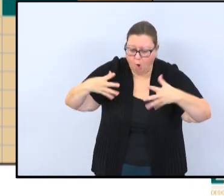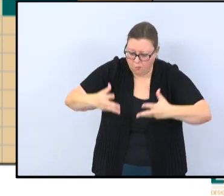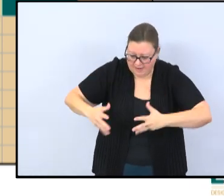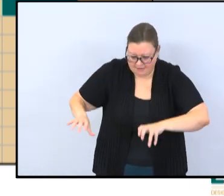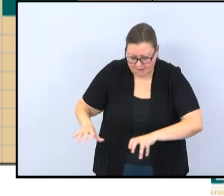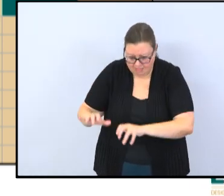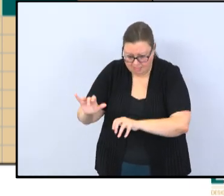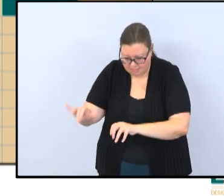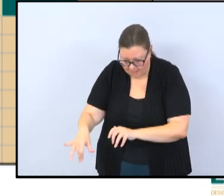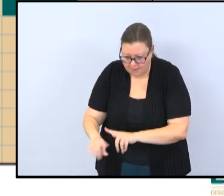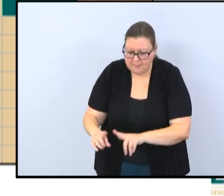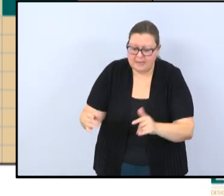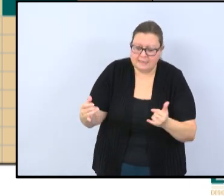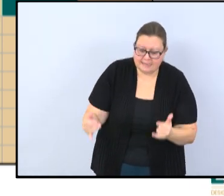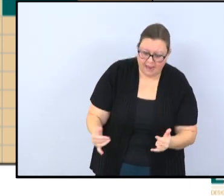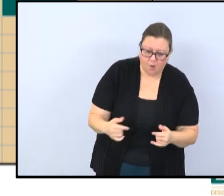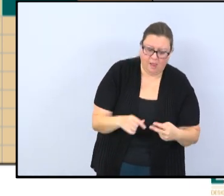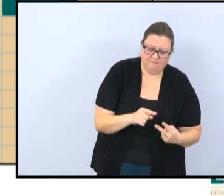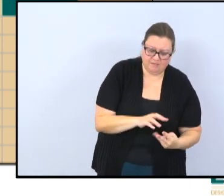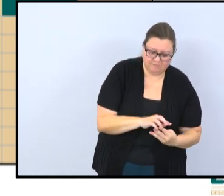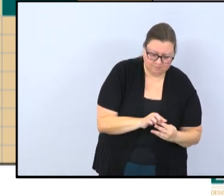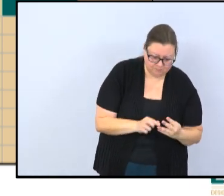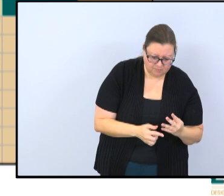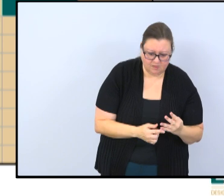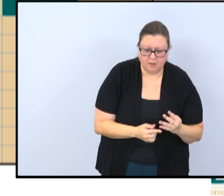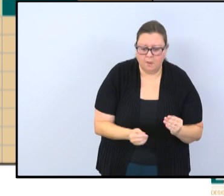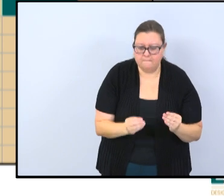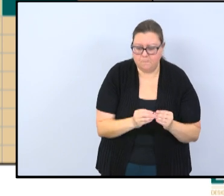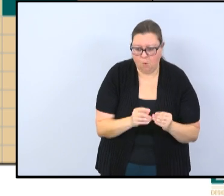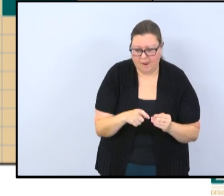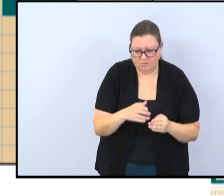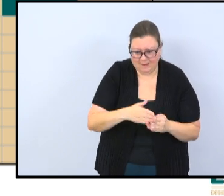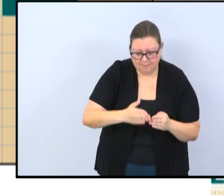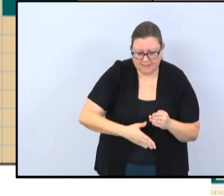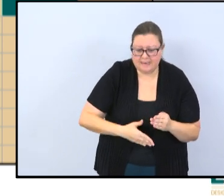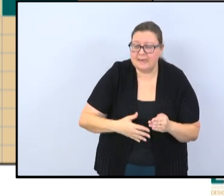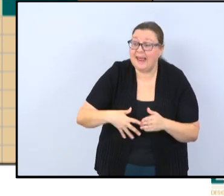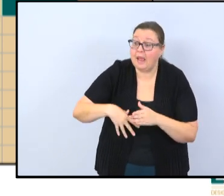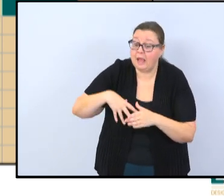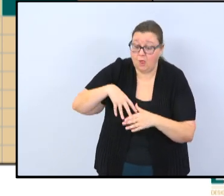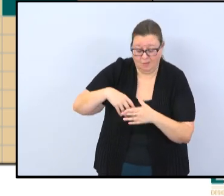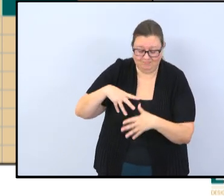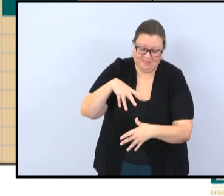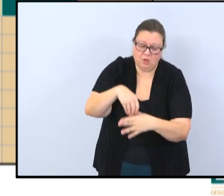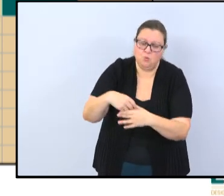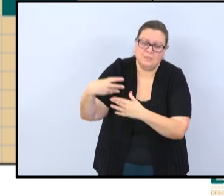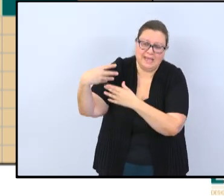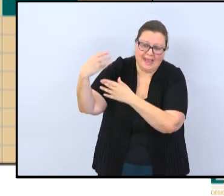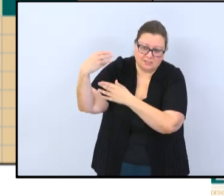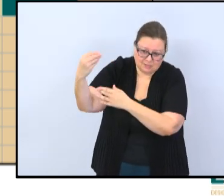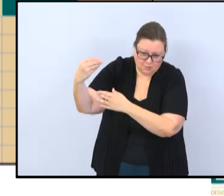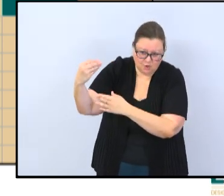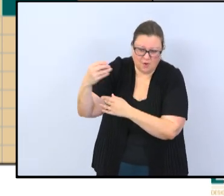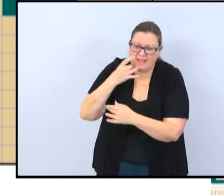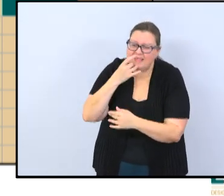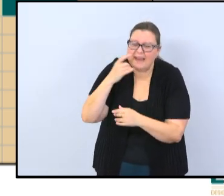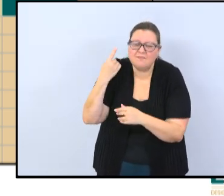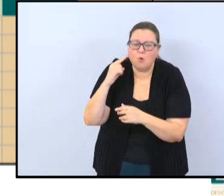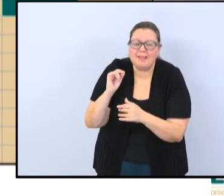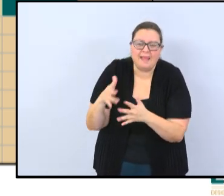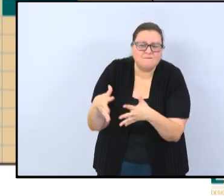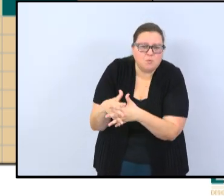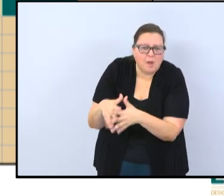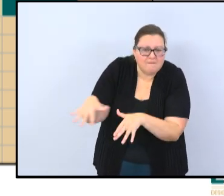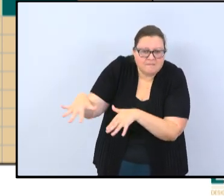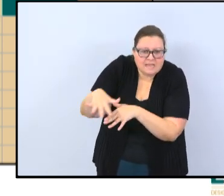these campuses to be completed into that package. That includes also exterior lighting for the sports complex. It's also the